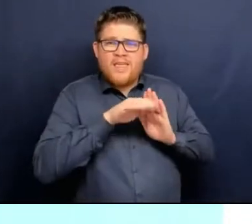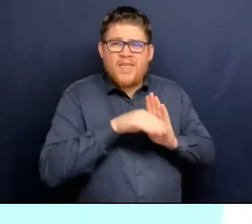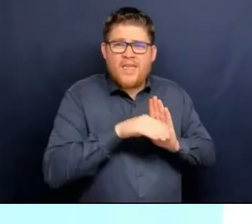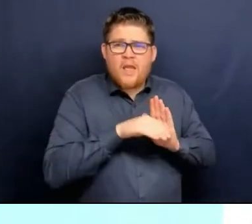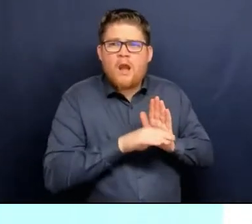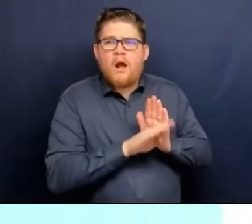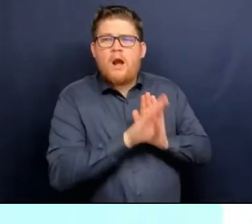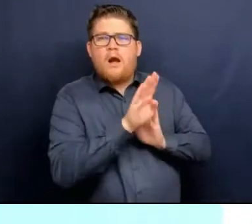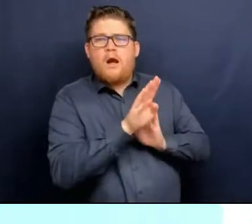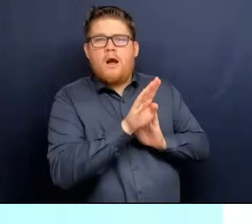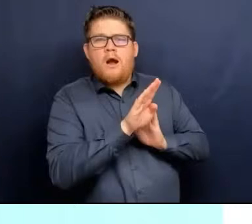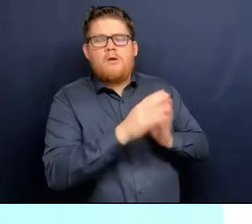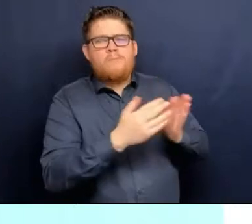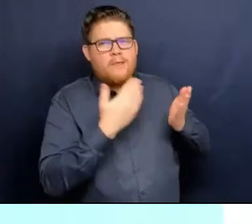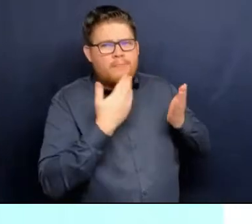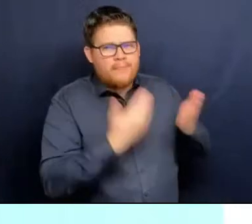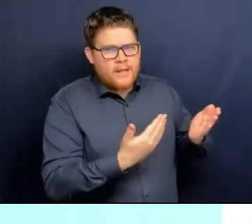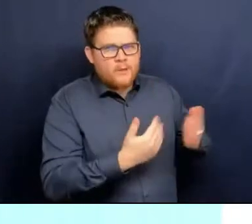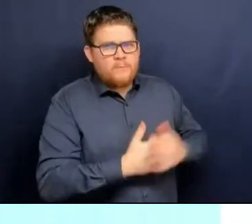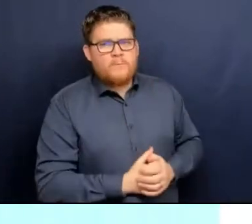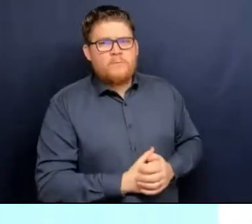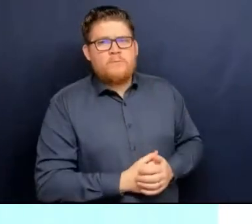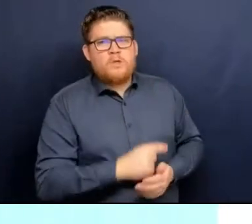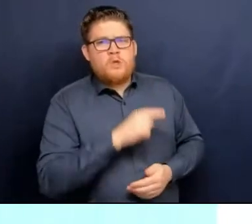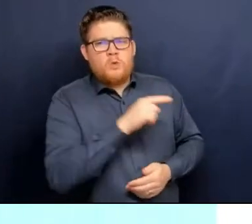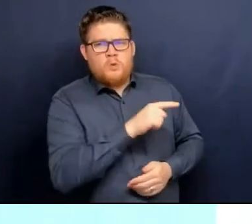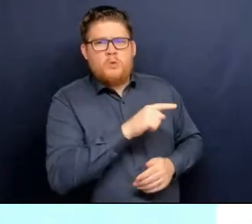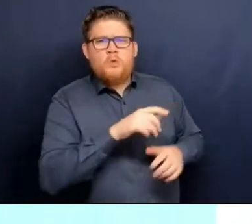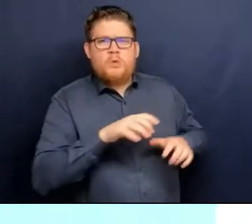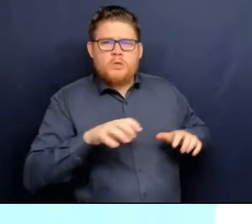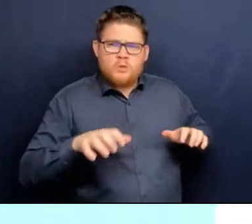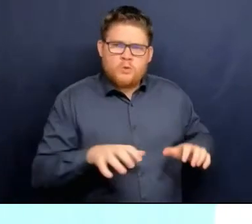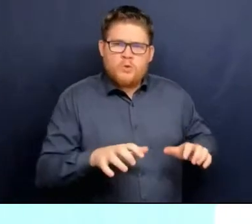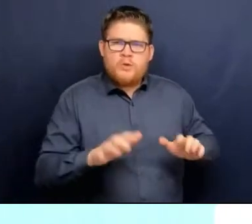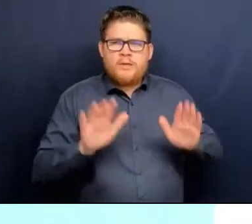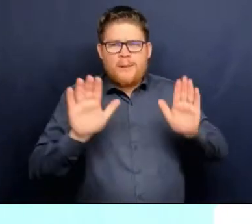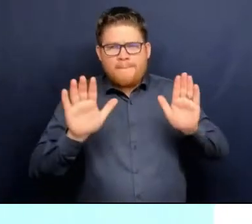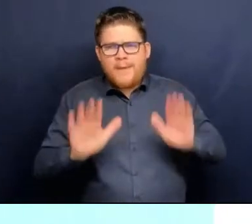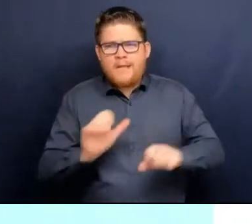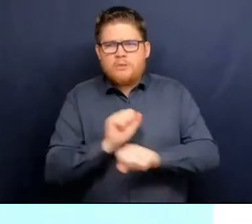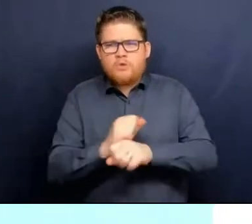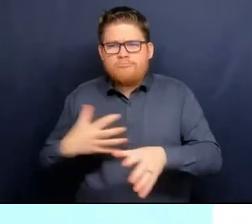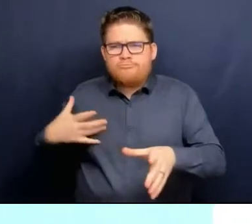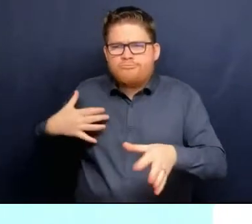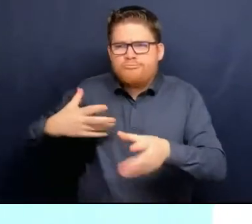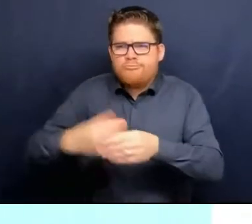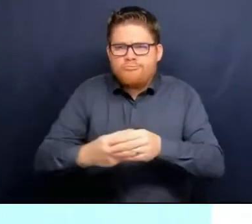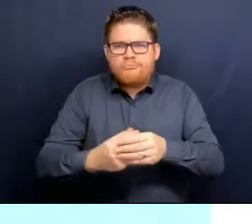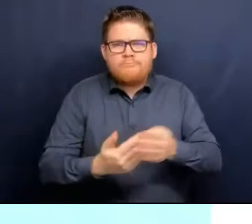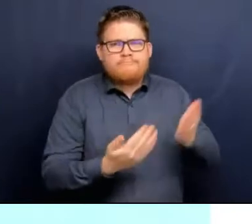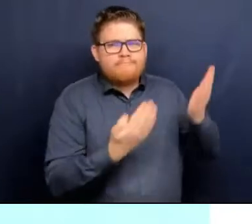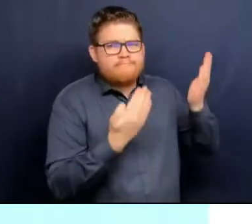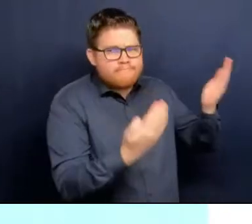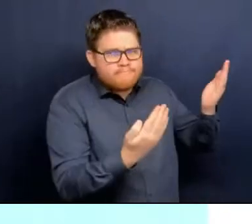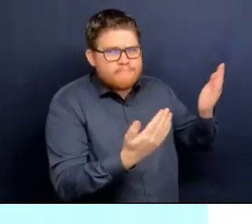work in this province, and I hold my hands up to you for everything that you guys do, Minister Rankin.